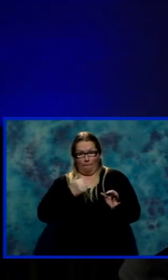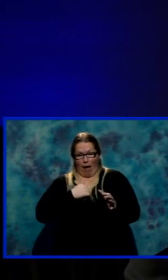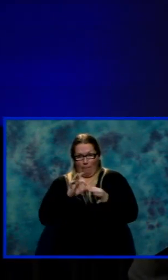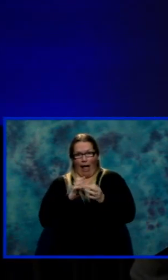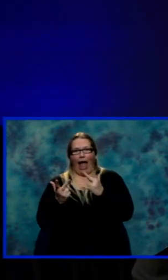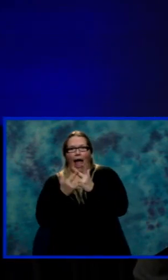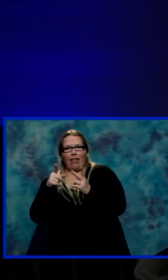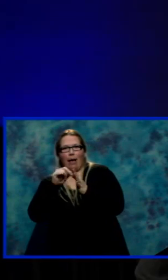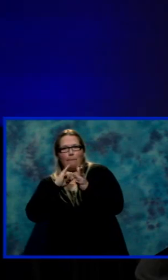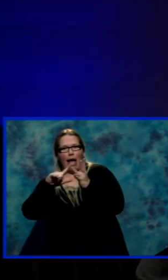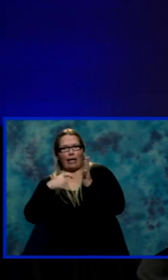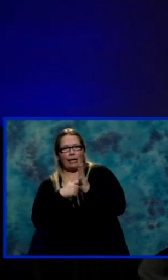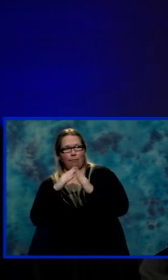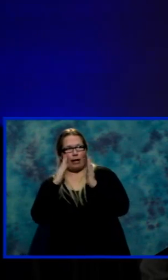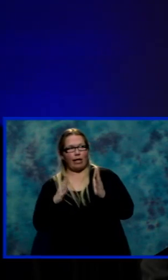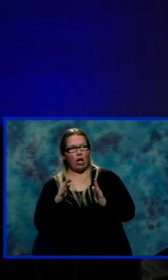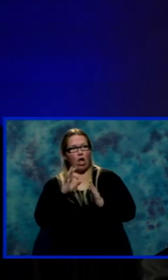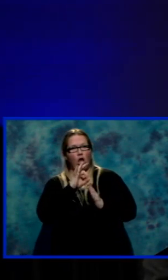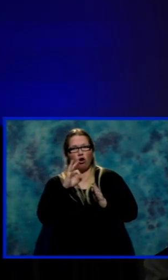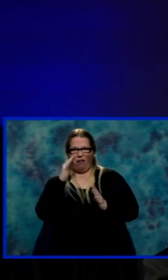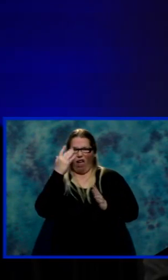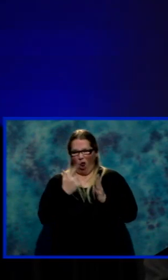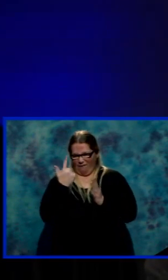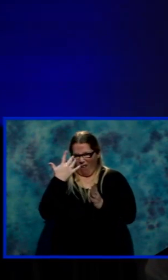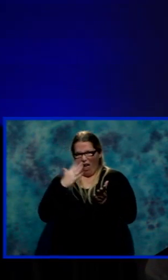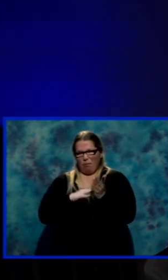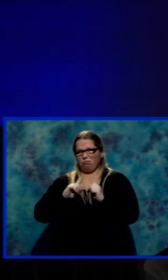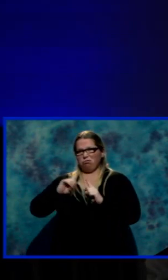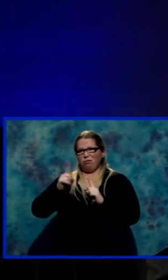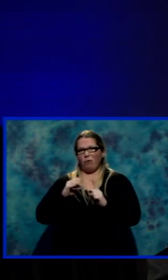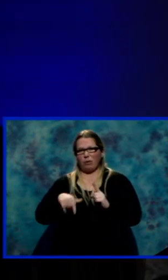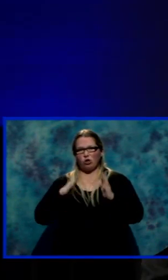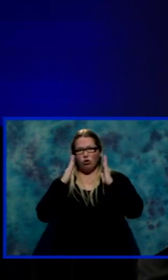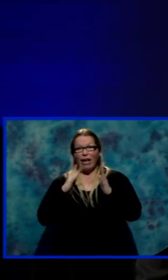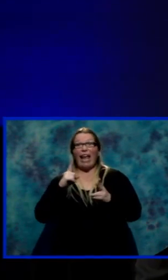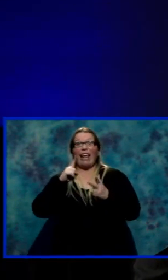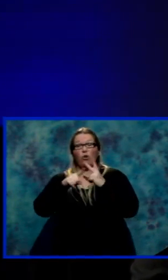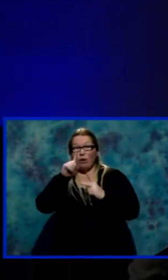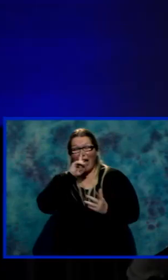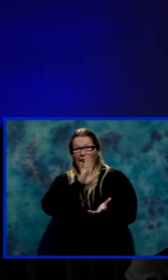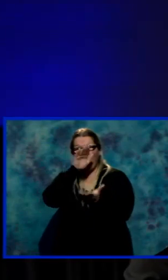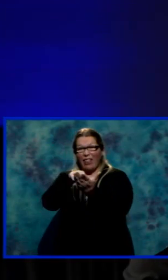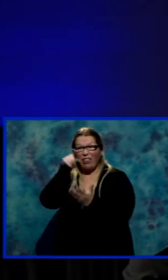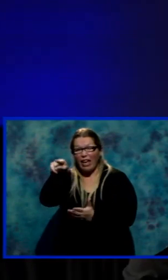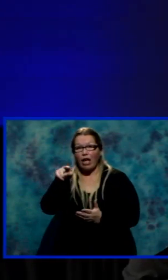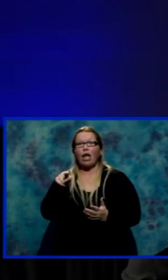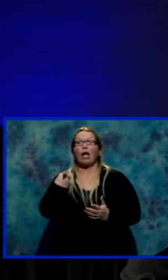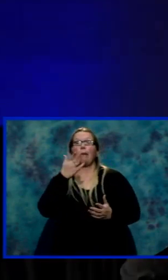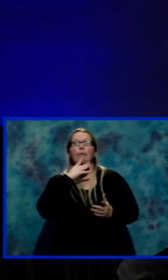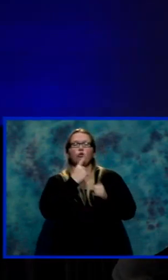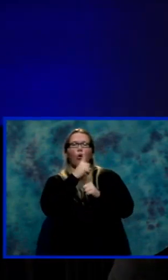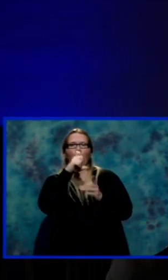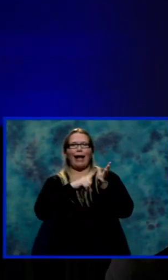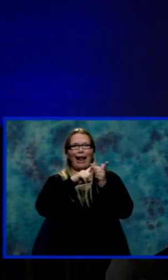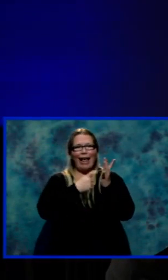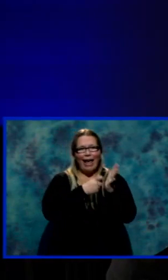place. And it's only 5 minutes away from this church. And if you can't get there and you need a ride, then you come and talk to Claire. He'll be at the door there, or